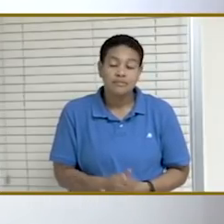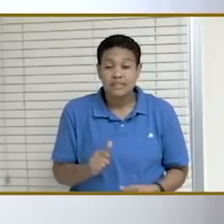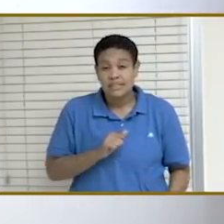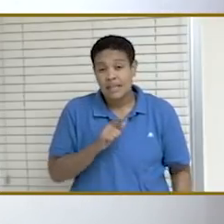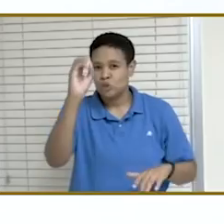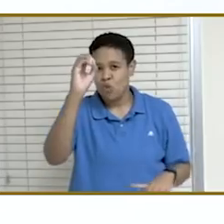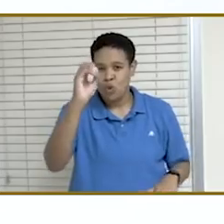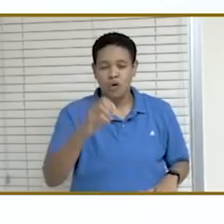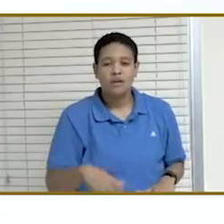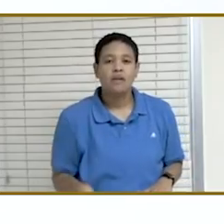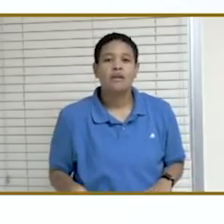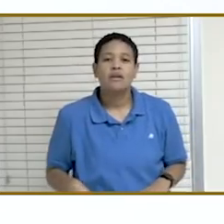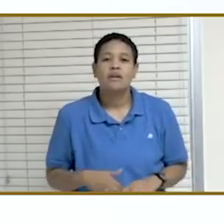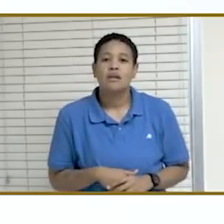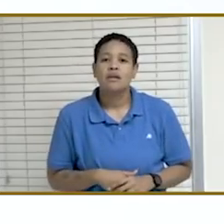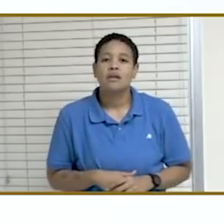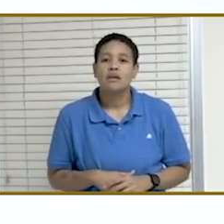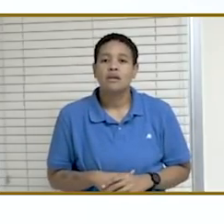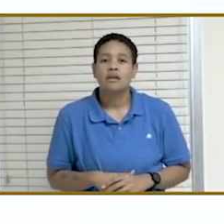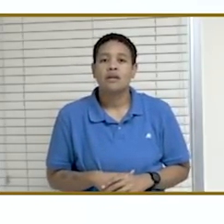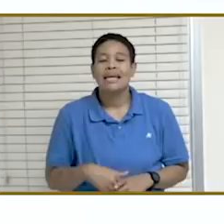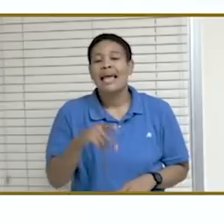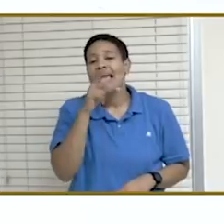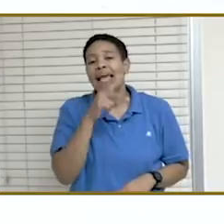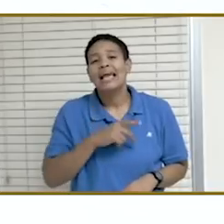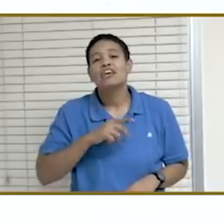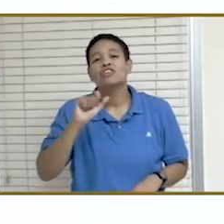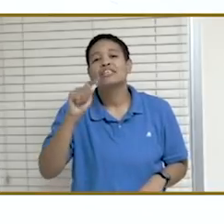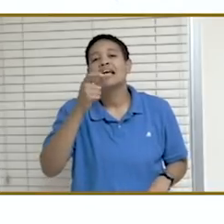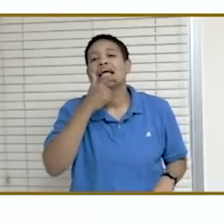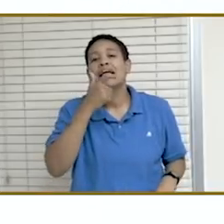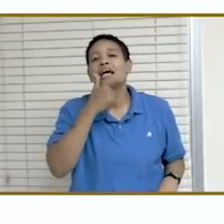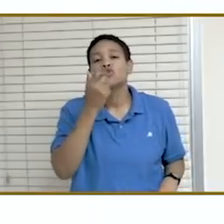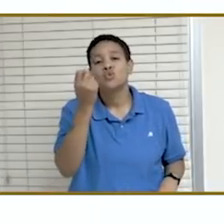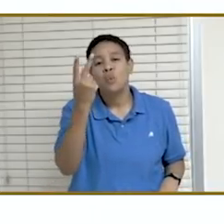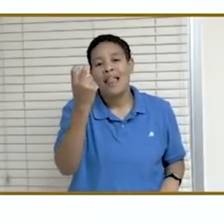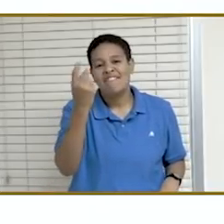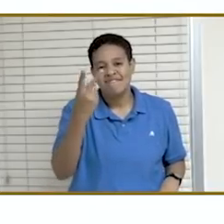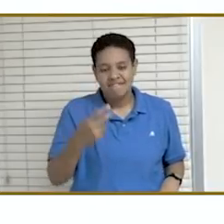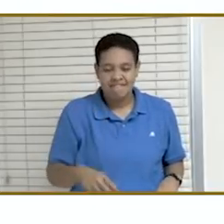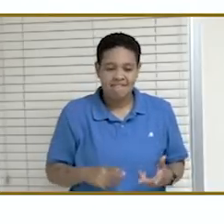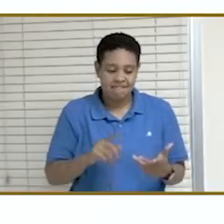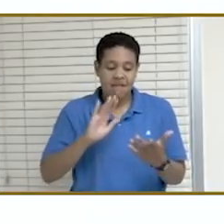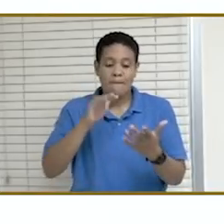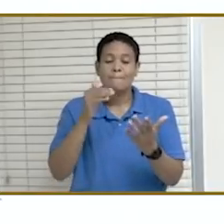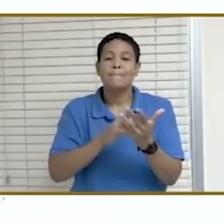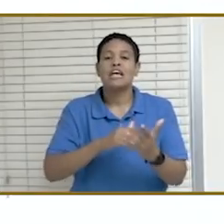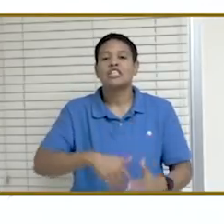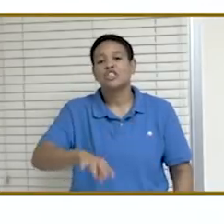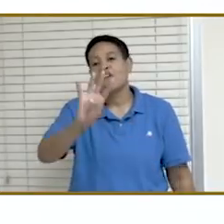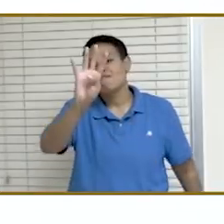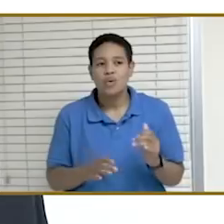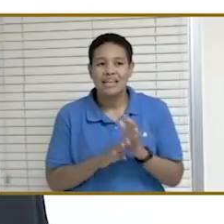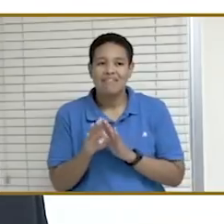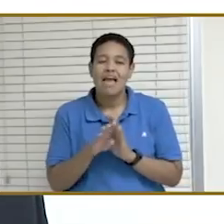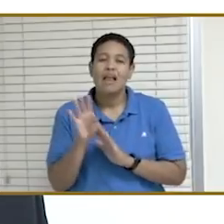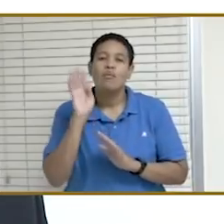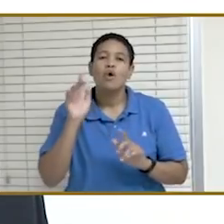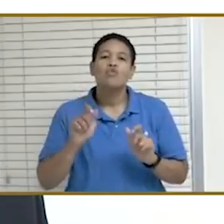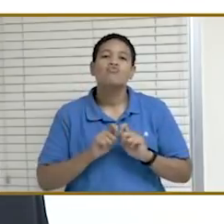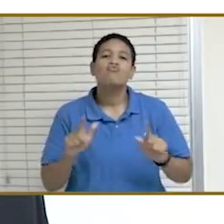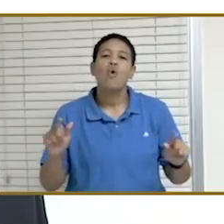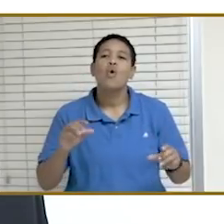returned to Jamaica after March 18 and who failed to report to the Ministry of Health and worse, failed to